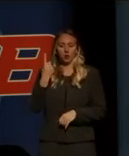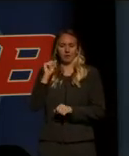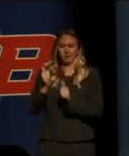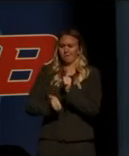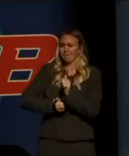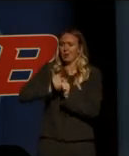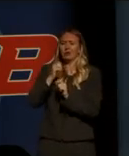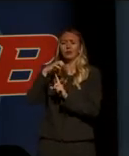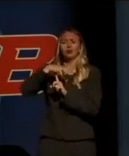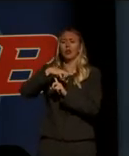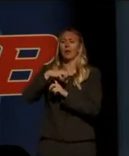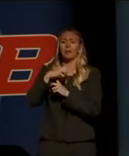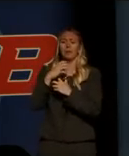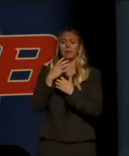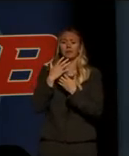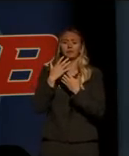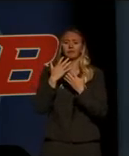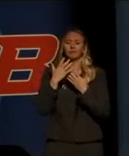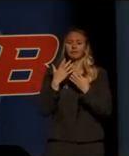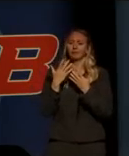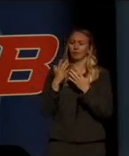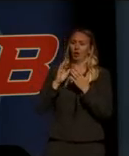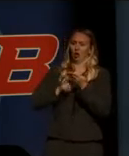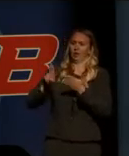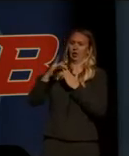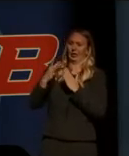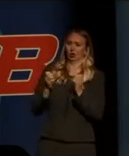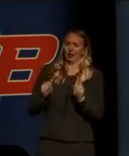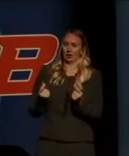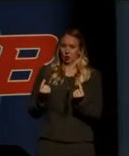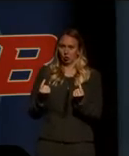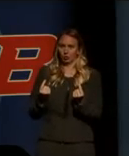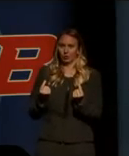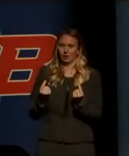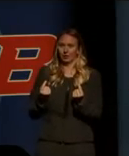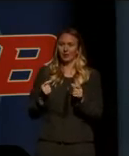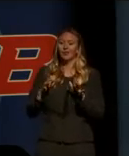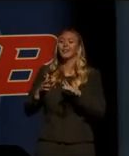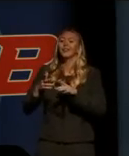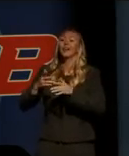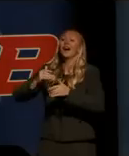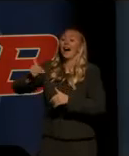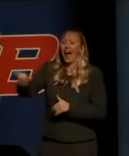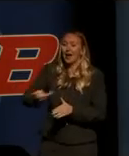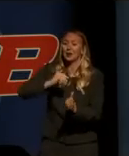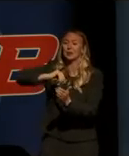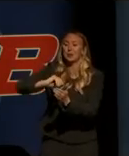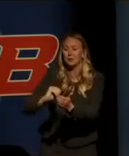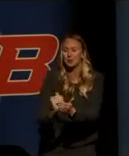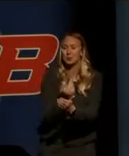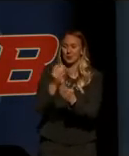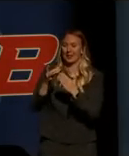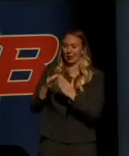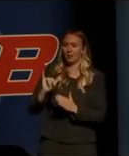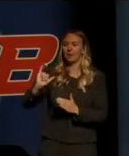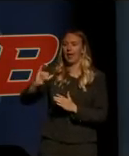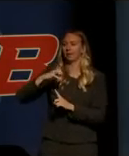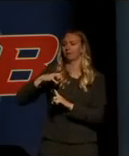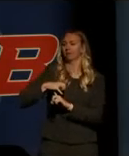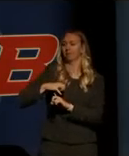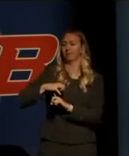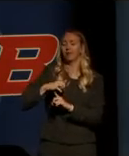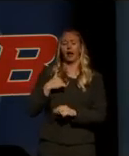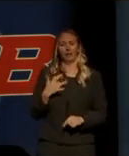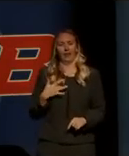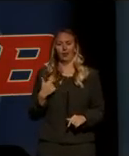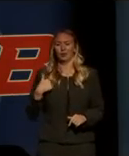of the university can do is hire good new leadership. And I think we've done an